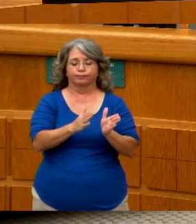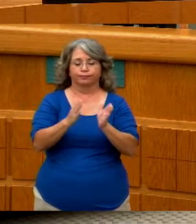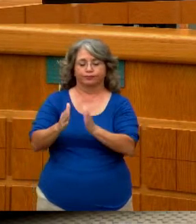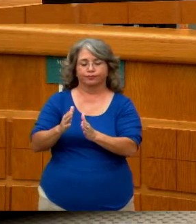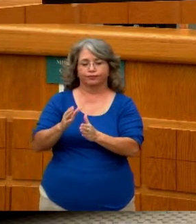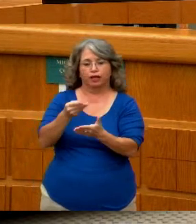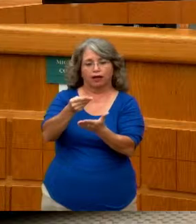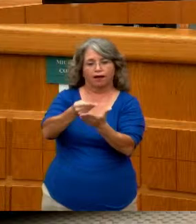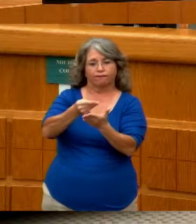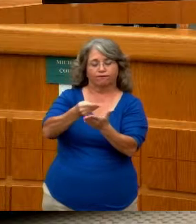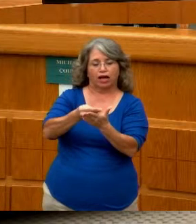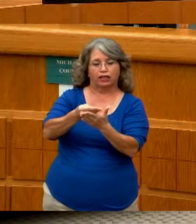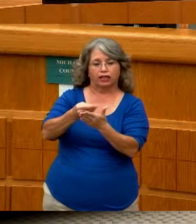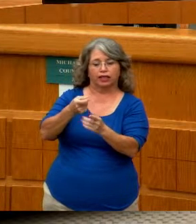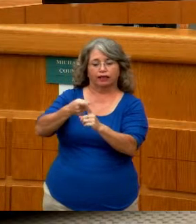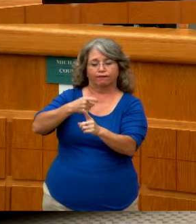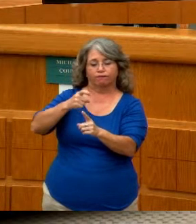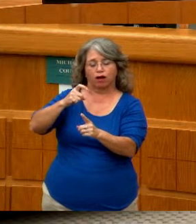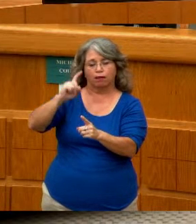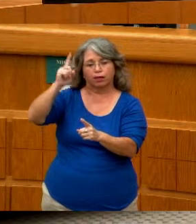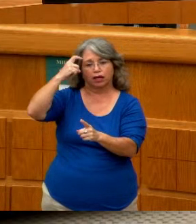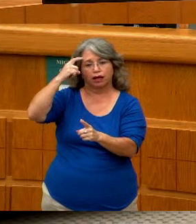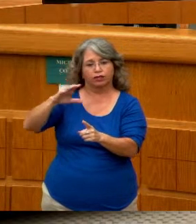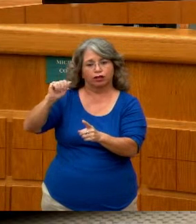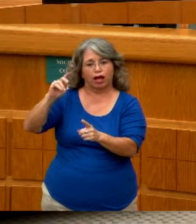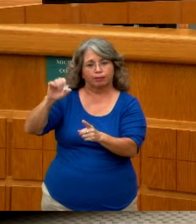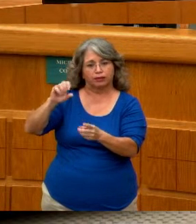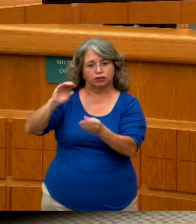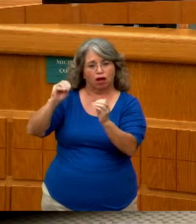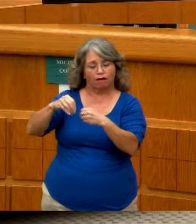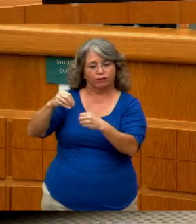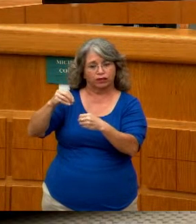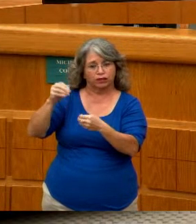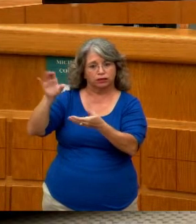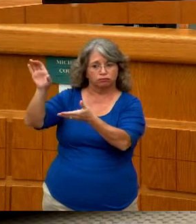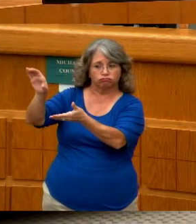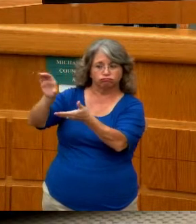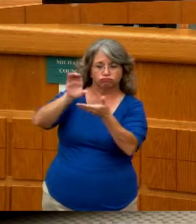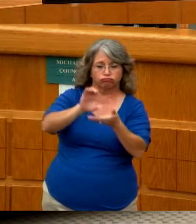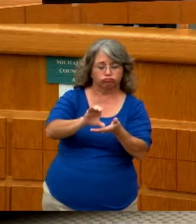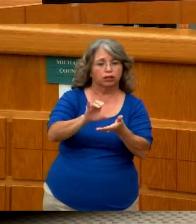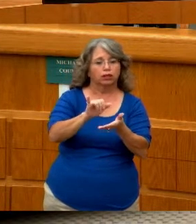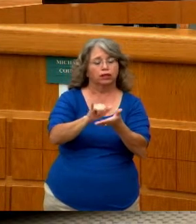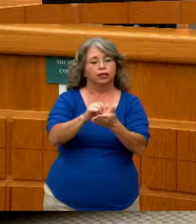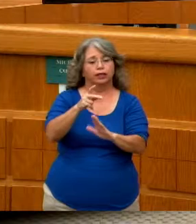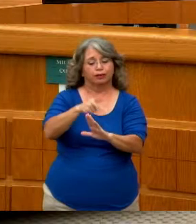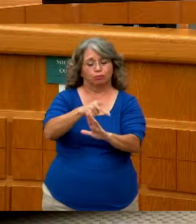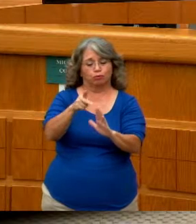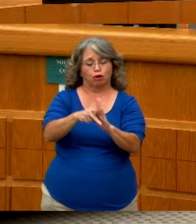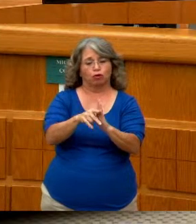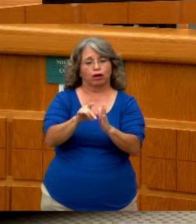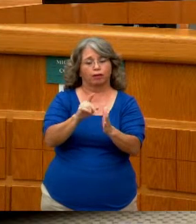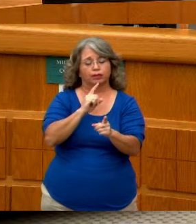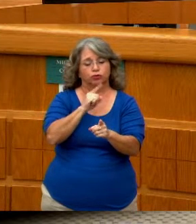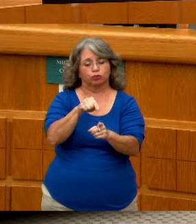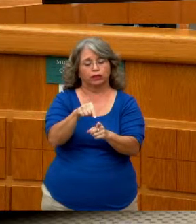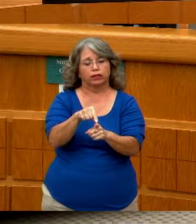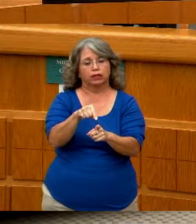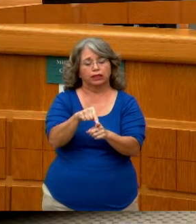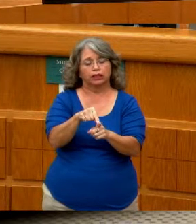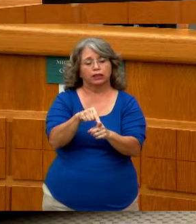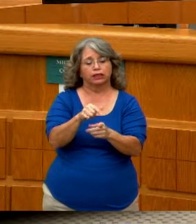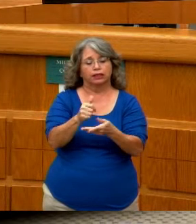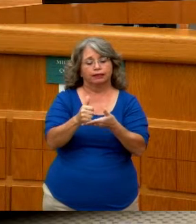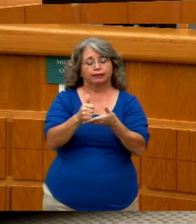come down from Governor Greg Abbott's office through the Texas Department of Housing and Community Affairs, the program is really aimed at reduction